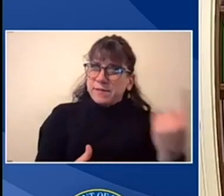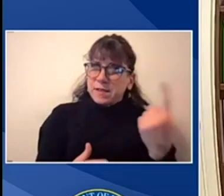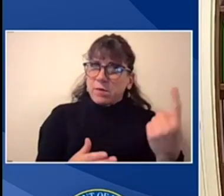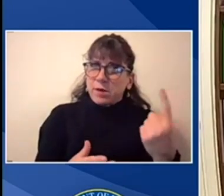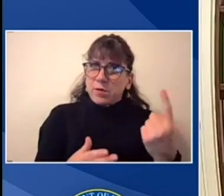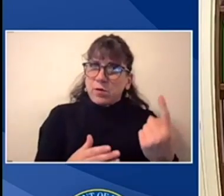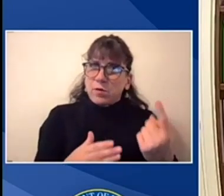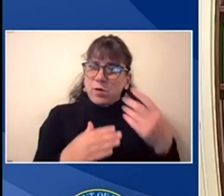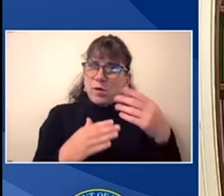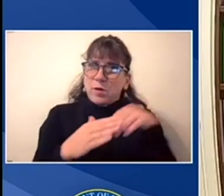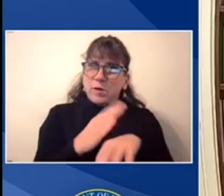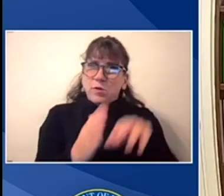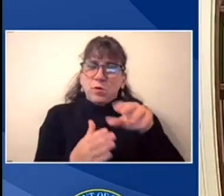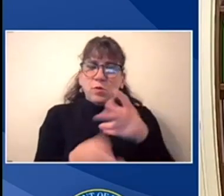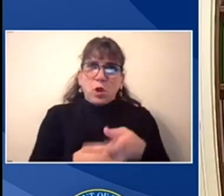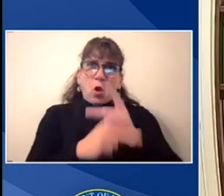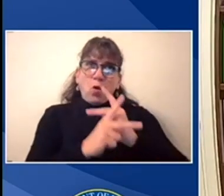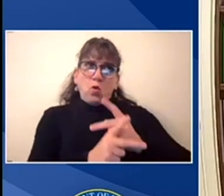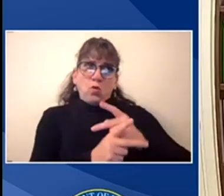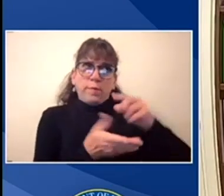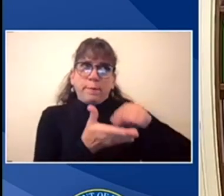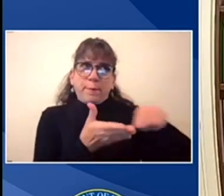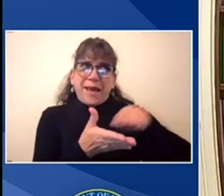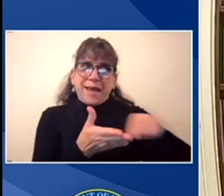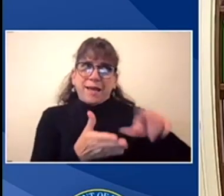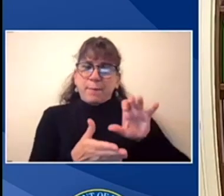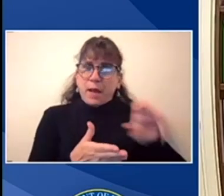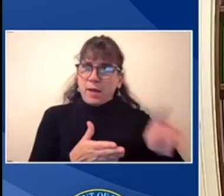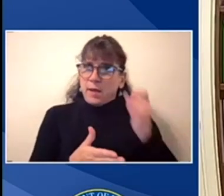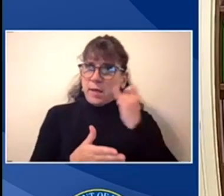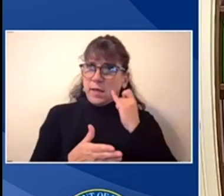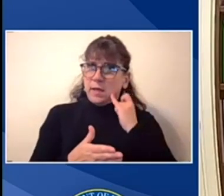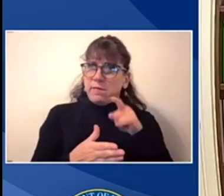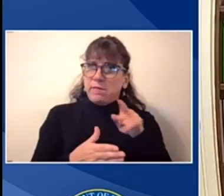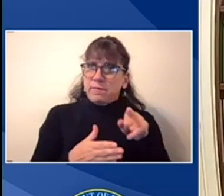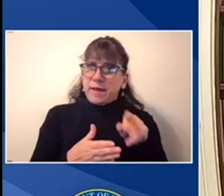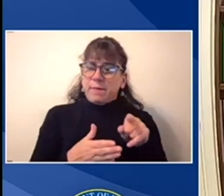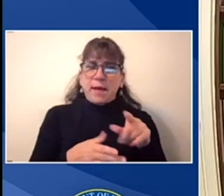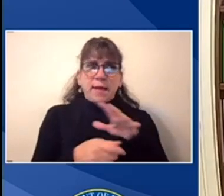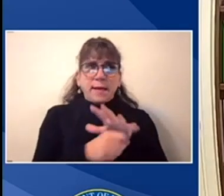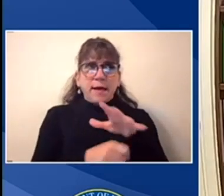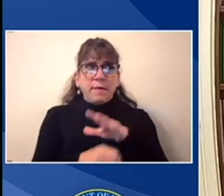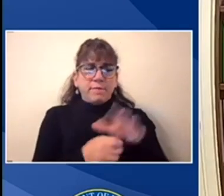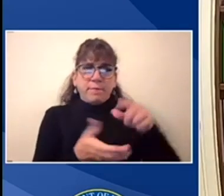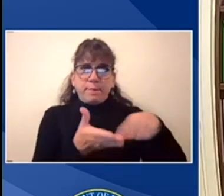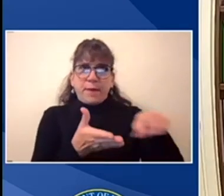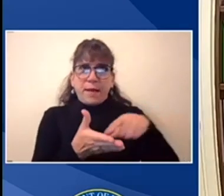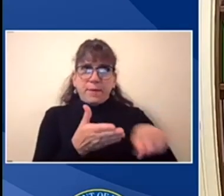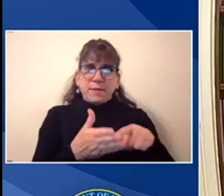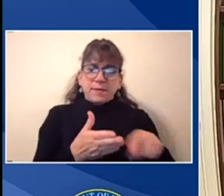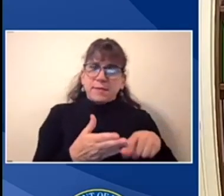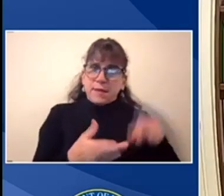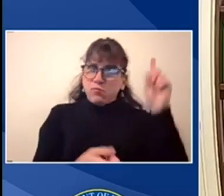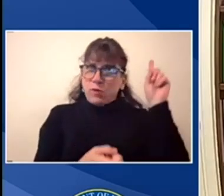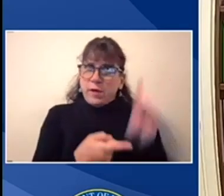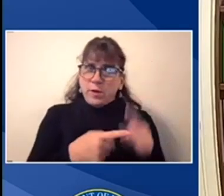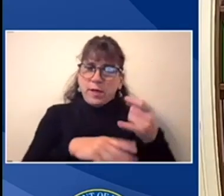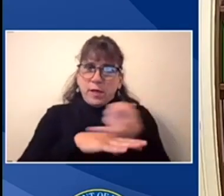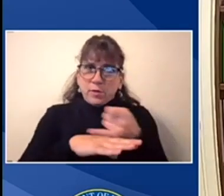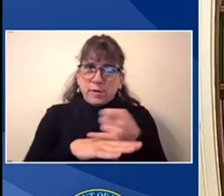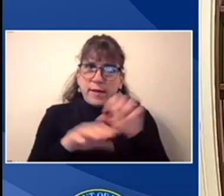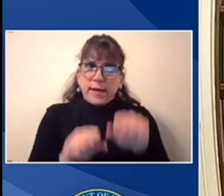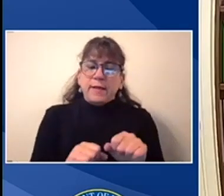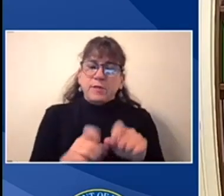into loan repayment, being able to, if they make their adequate payments, shave off all the interest and start tackling the